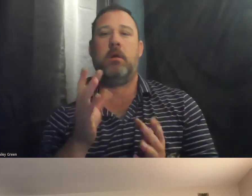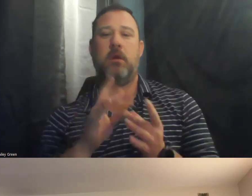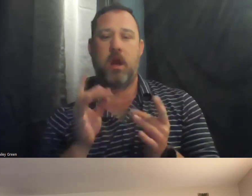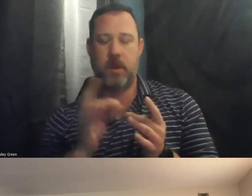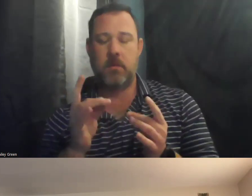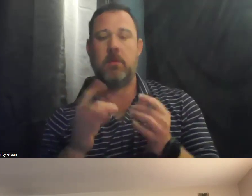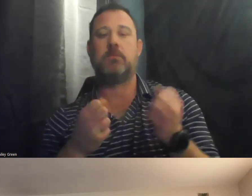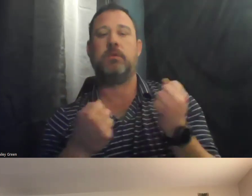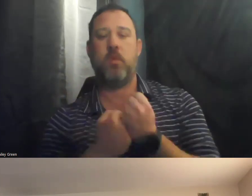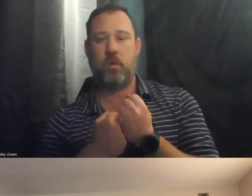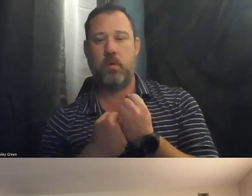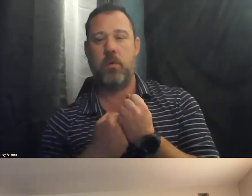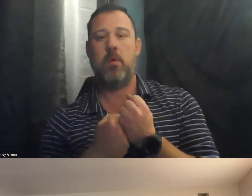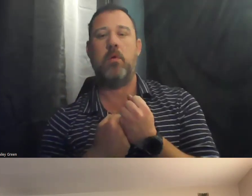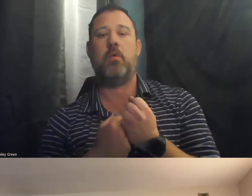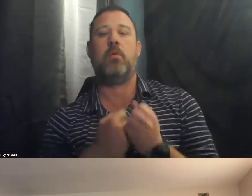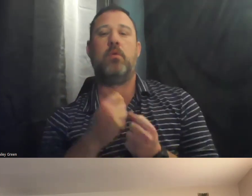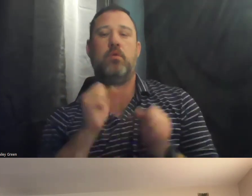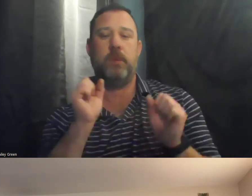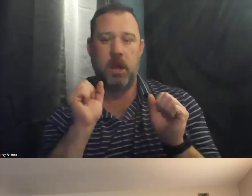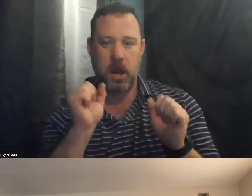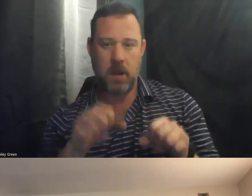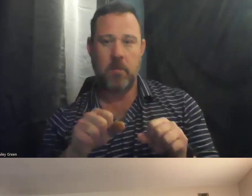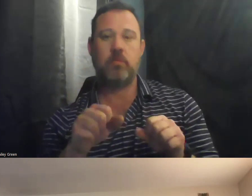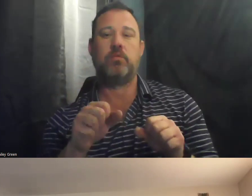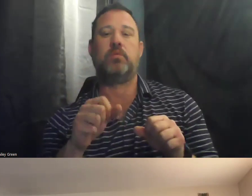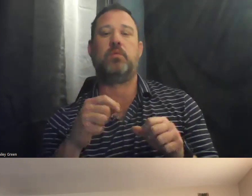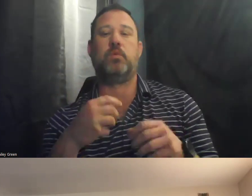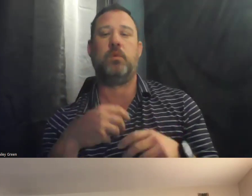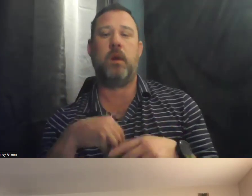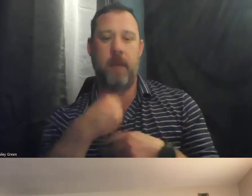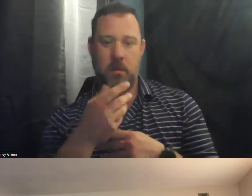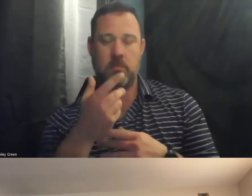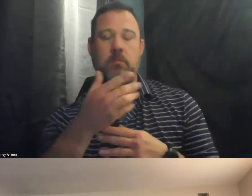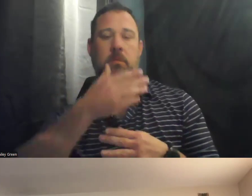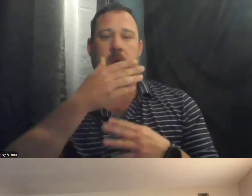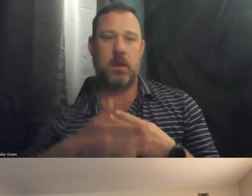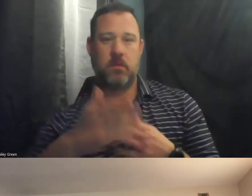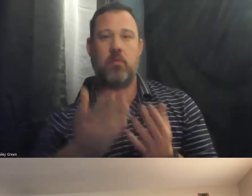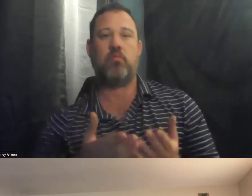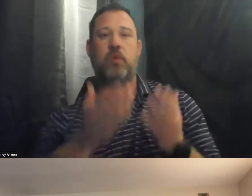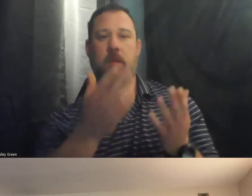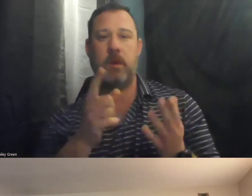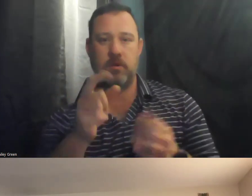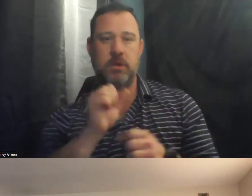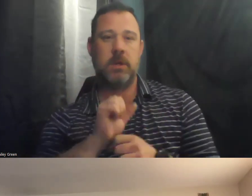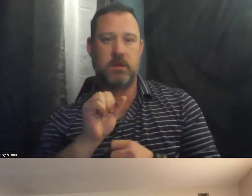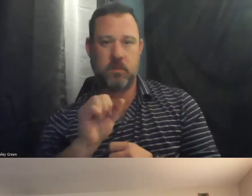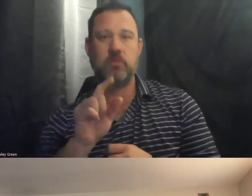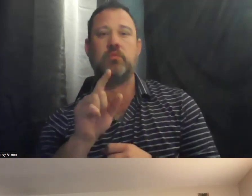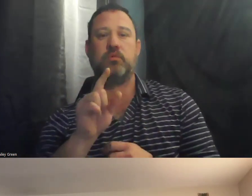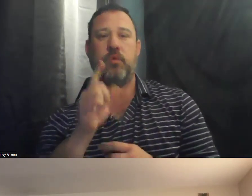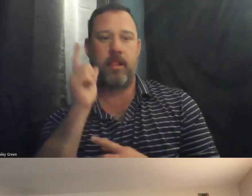and support in order to be able to come out on the other end as recommendations from this task force to